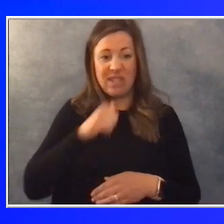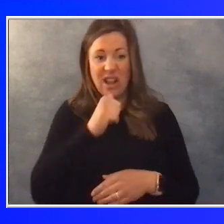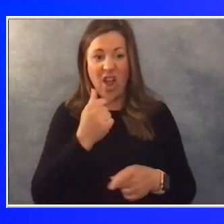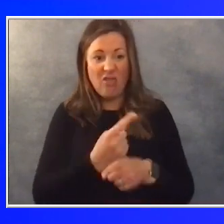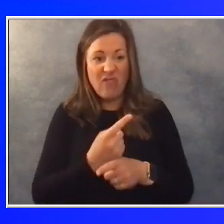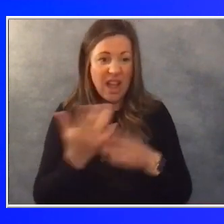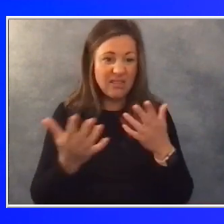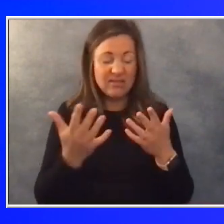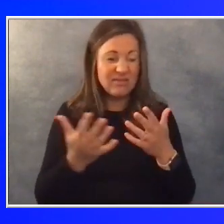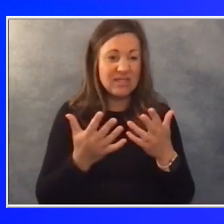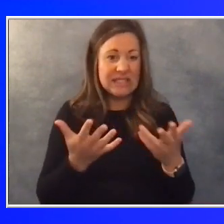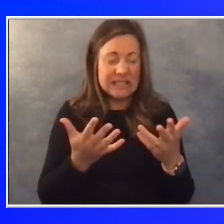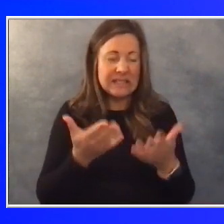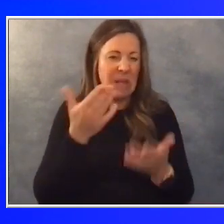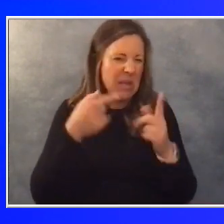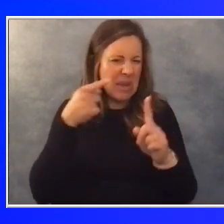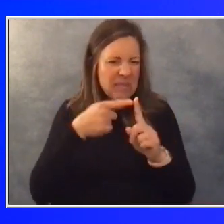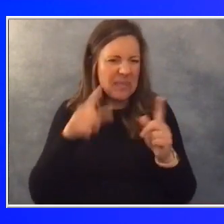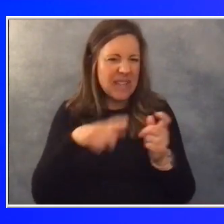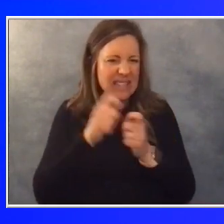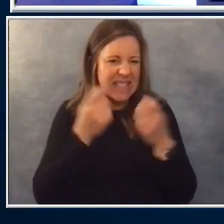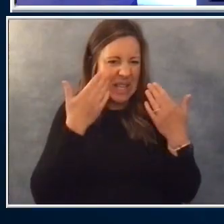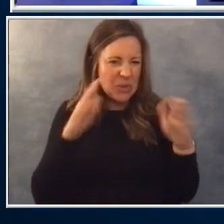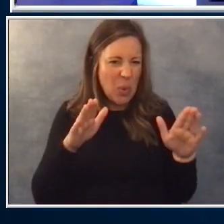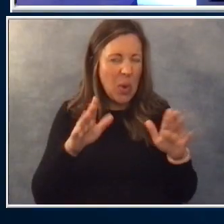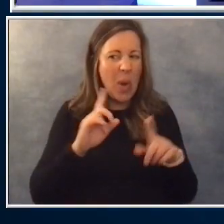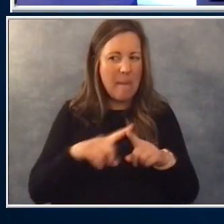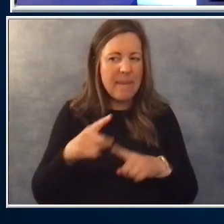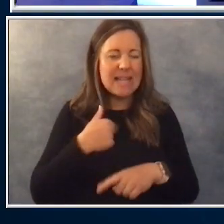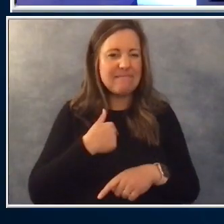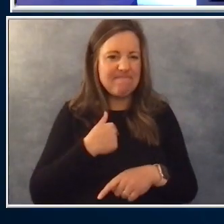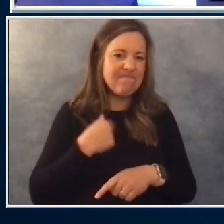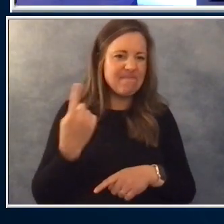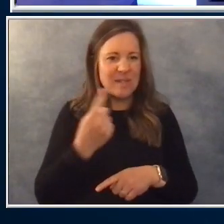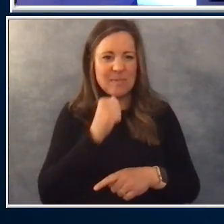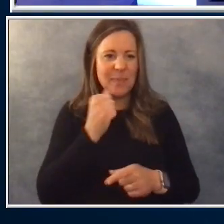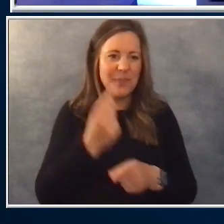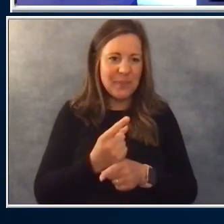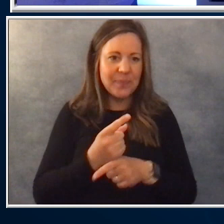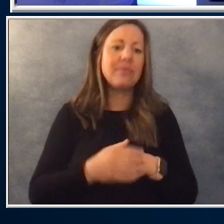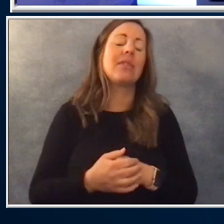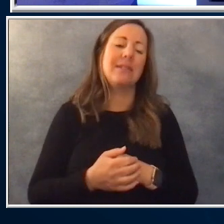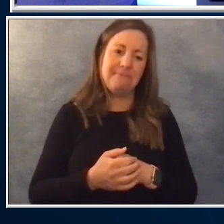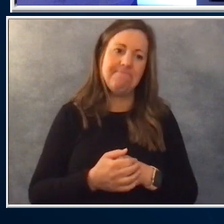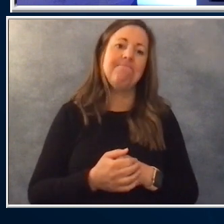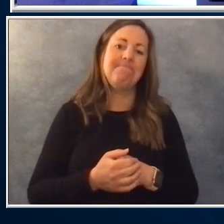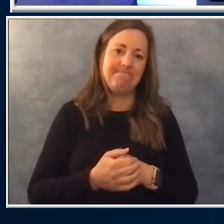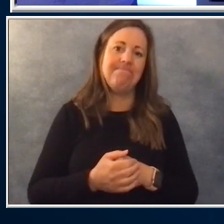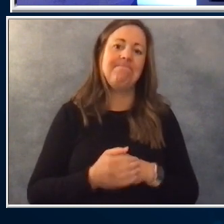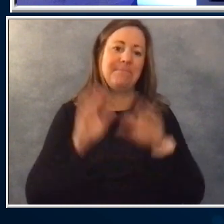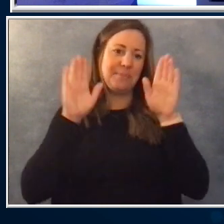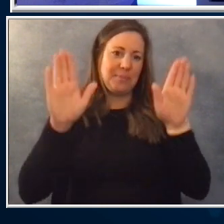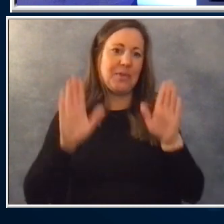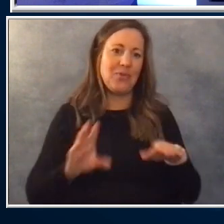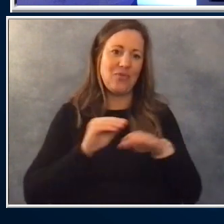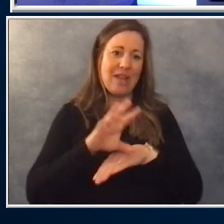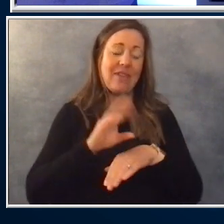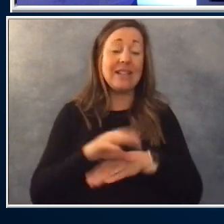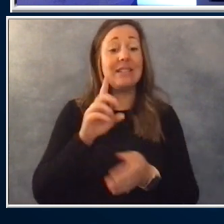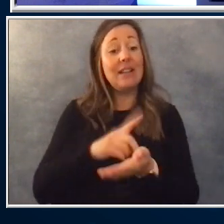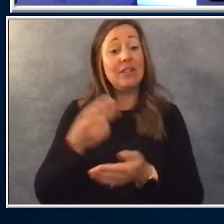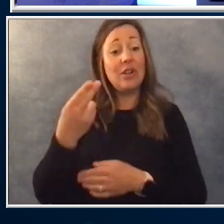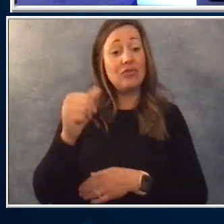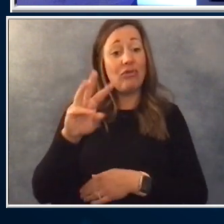what's wrong, but there's others that can help with that. But you know something isn't right. Yeah, so that's exactly keep pushing right. forward. Great advice. Dr. Hawkinson, what's your